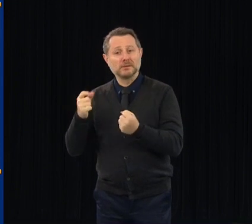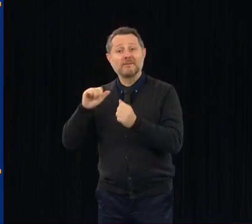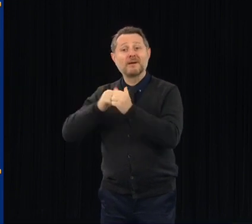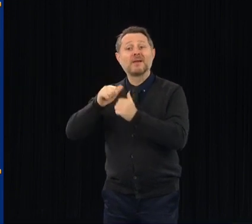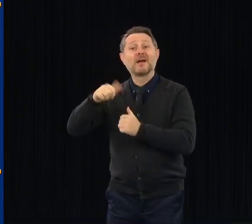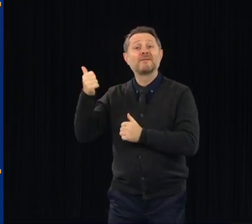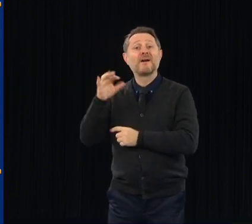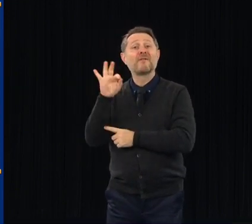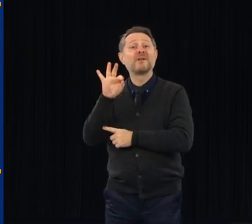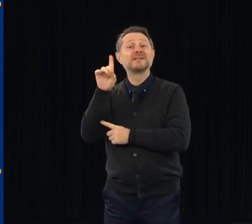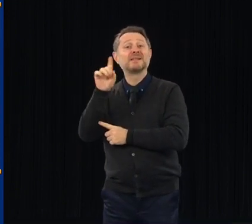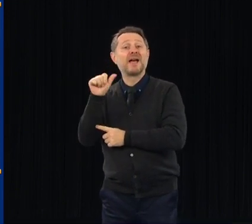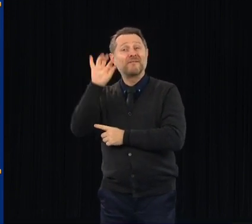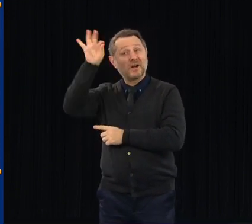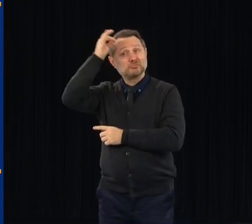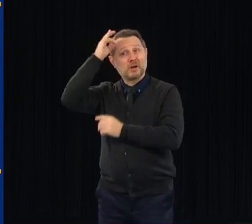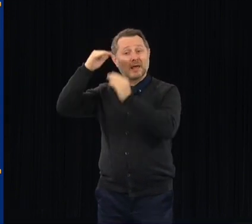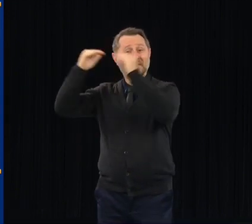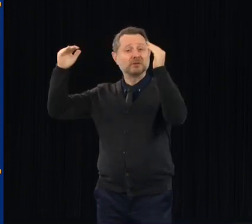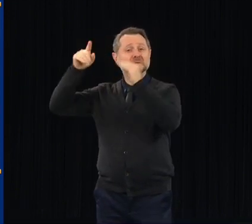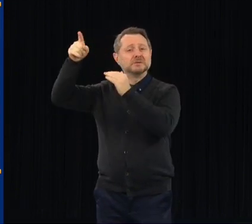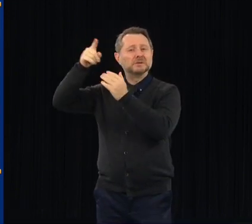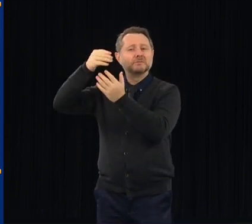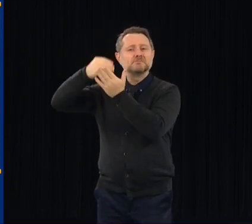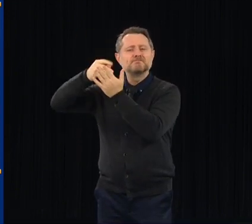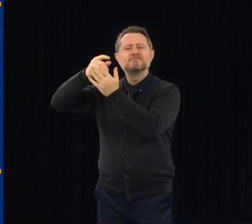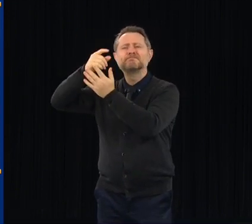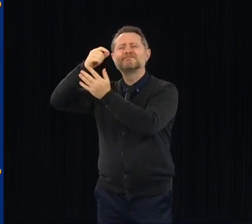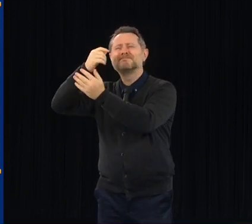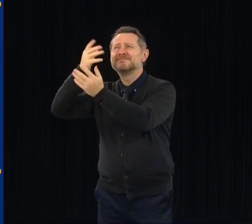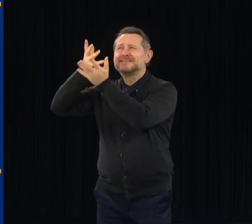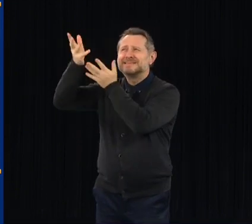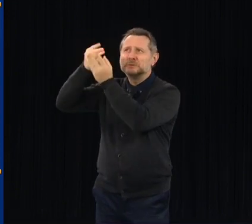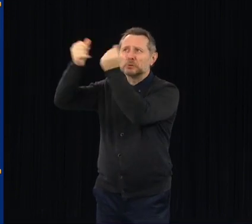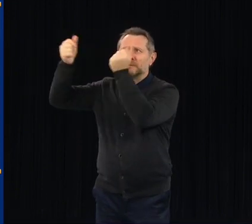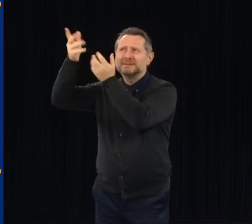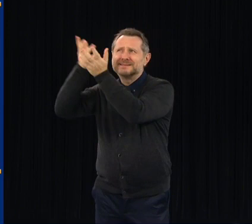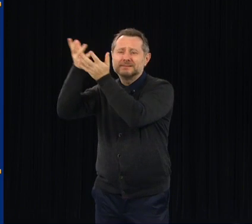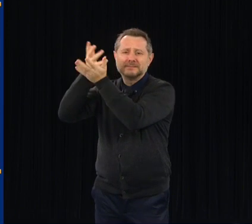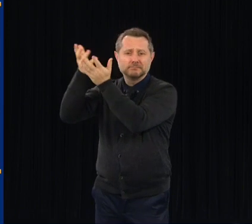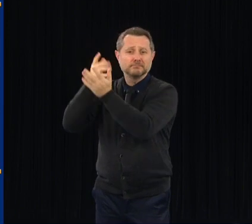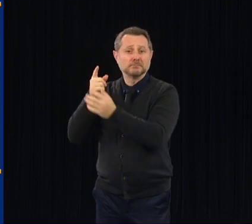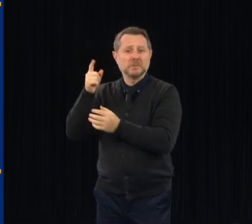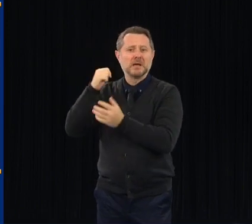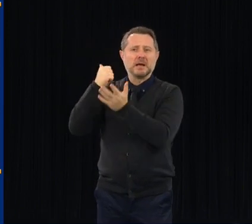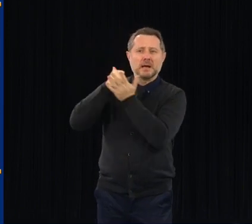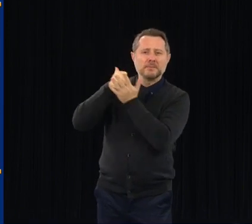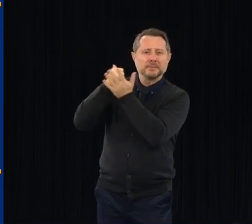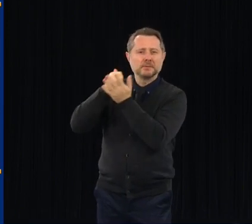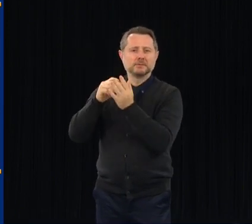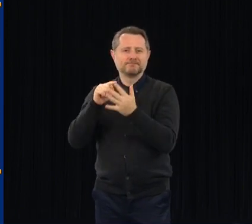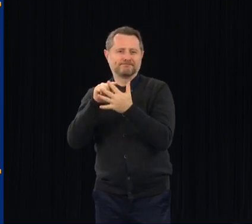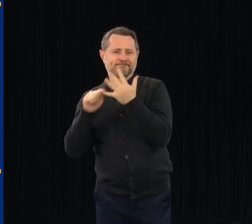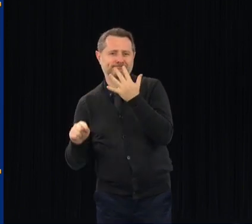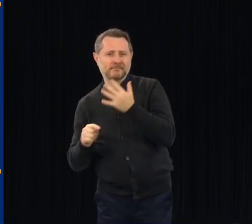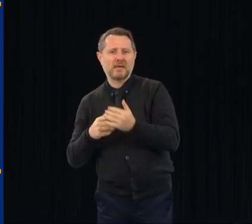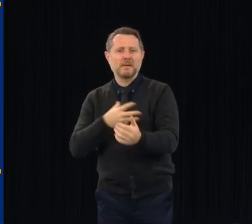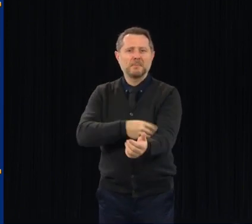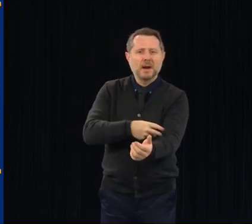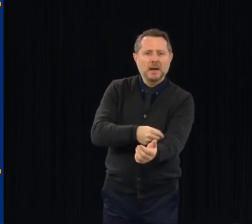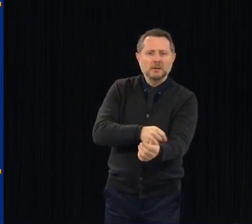try all new different treatments. The convalescent plasma receptor antibody treatment we're working on,